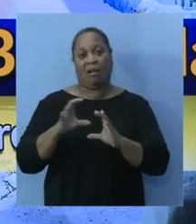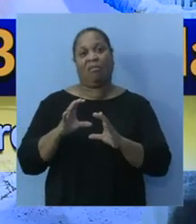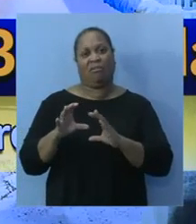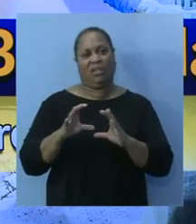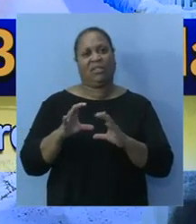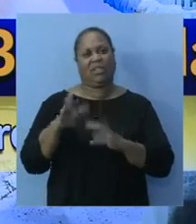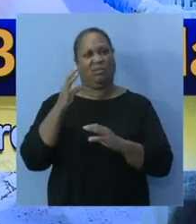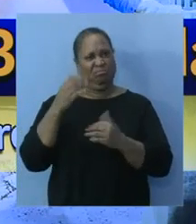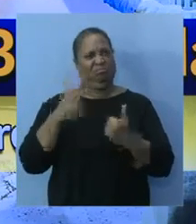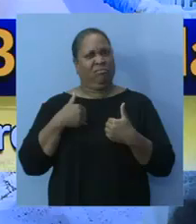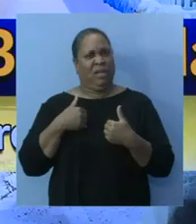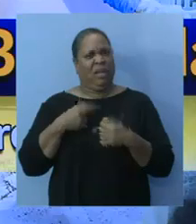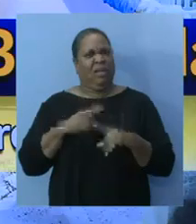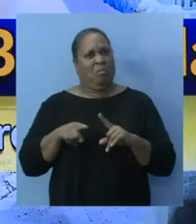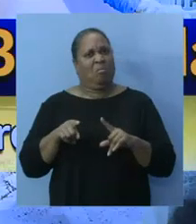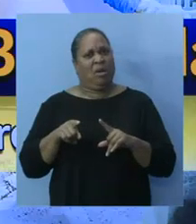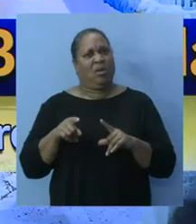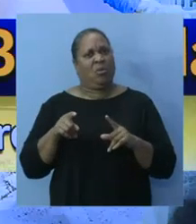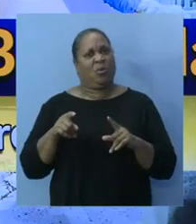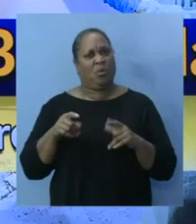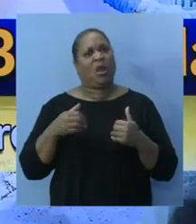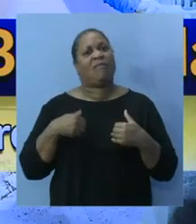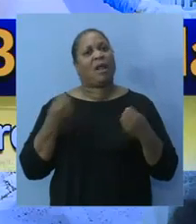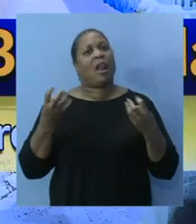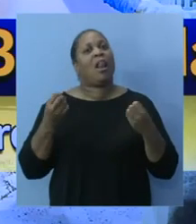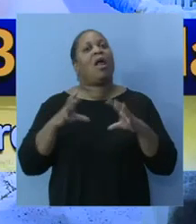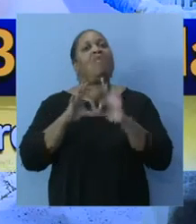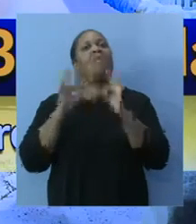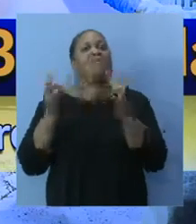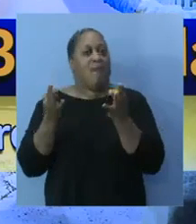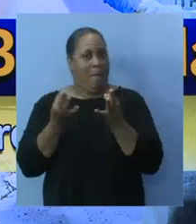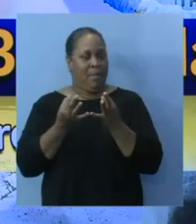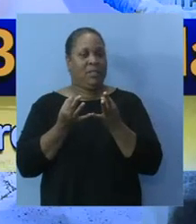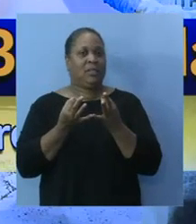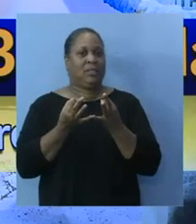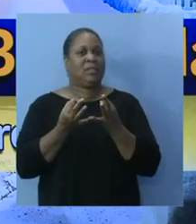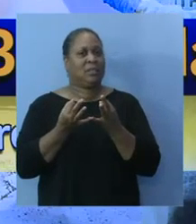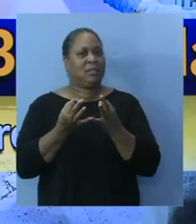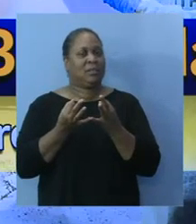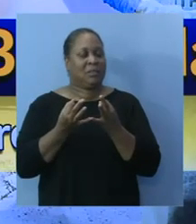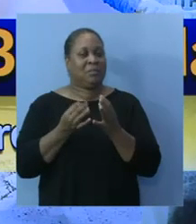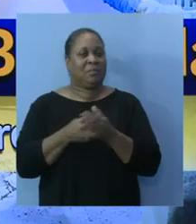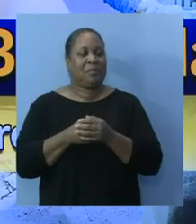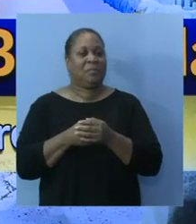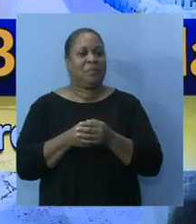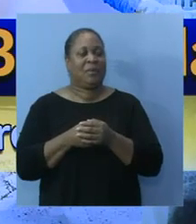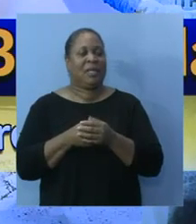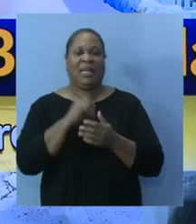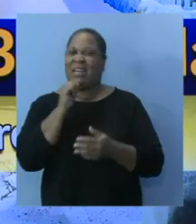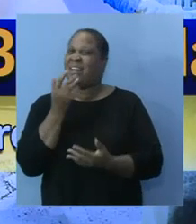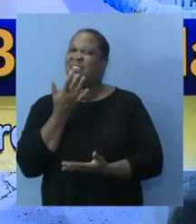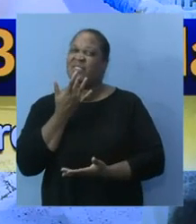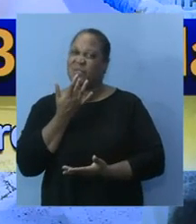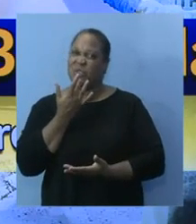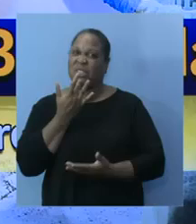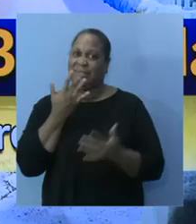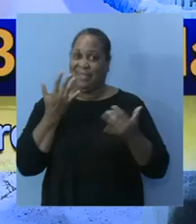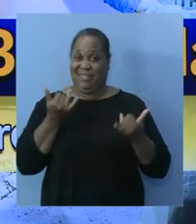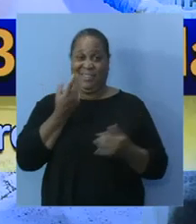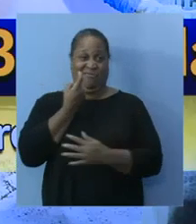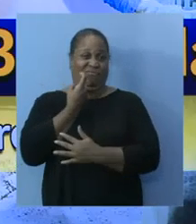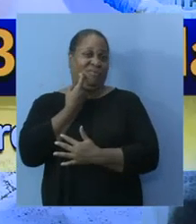certainly which we had, but it's a conversation which we're having in a lot of families. And that's what it is. And the unfortunate thing is that